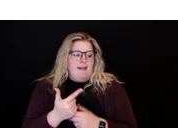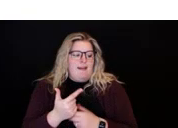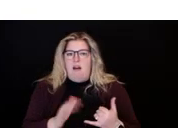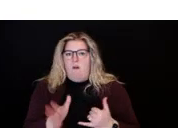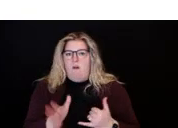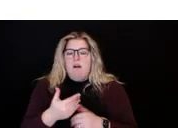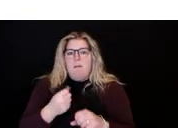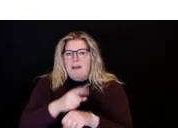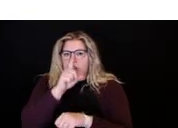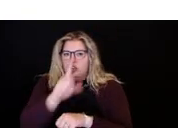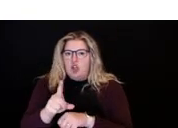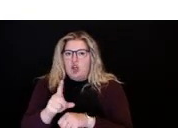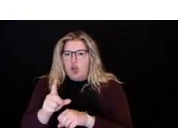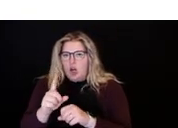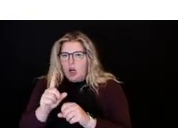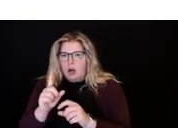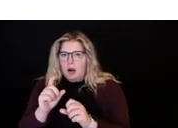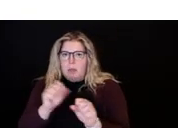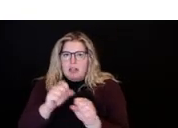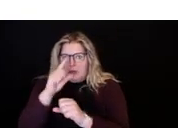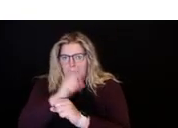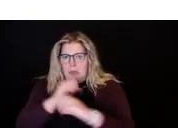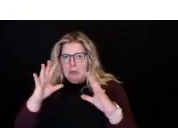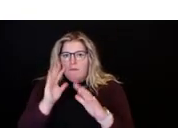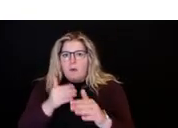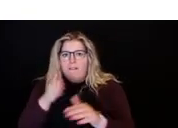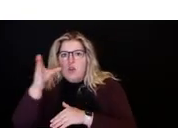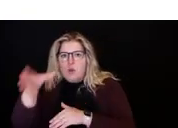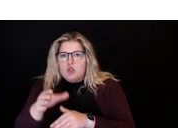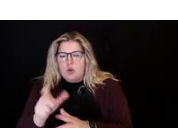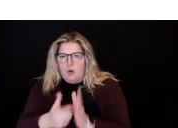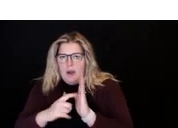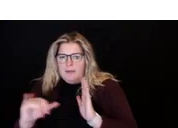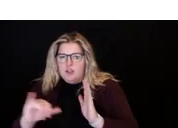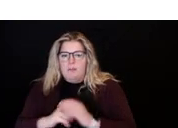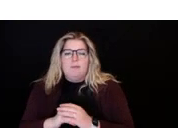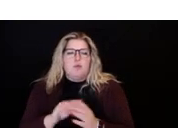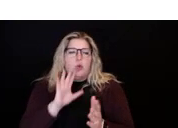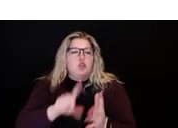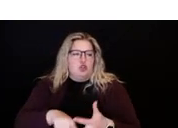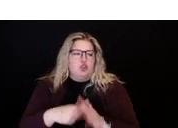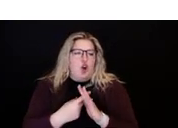future-proof your approach. So we're going to start with that theme from the start.